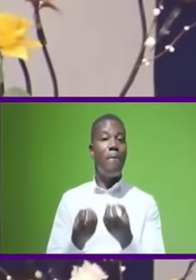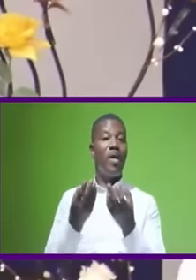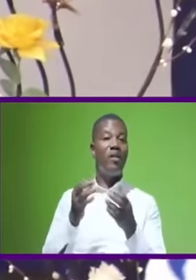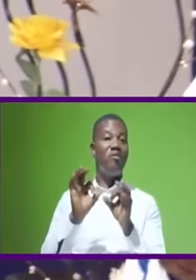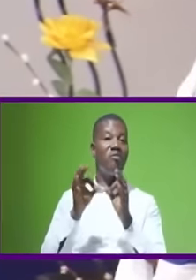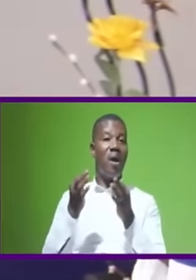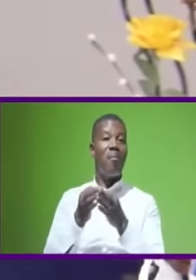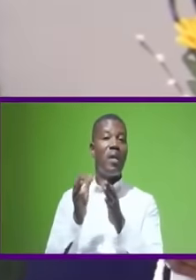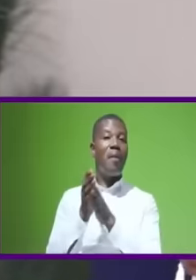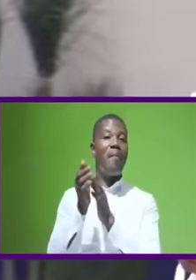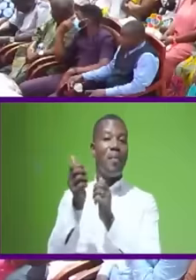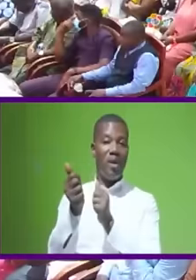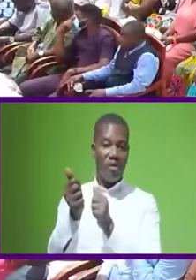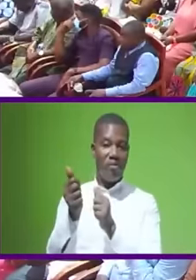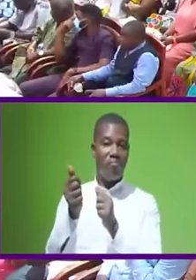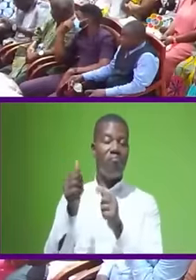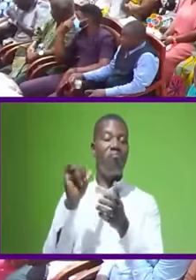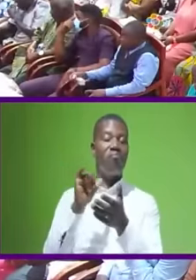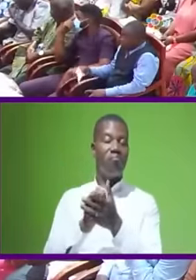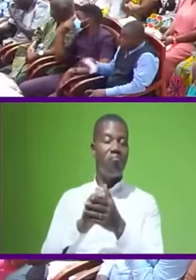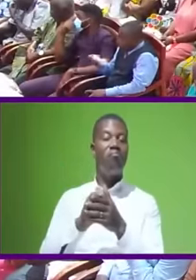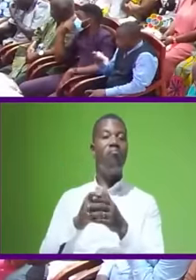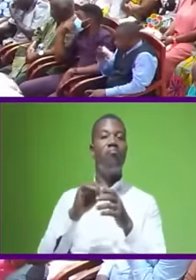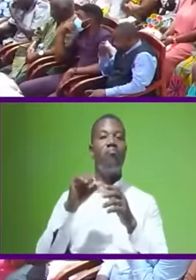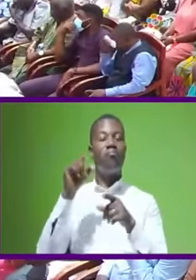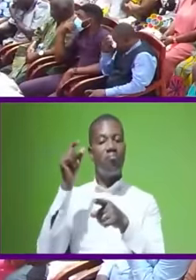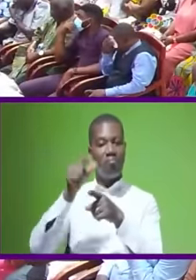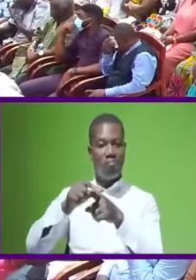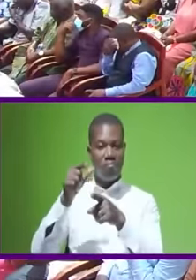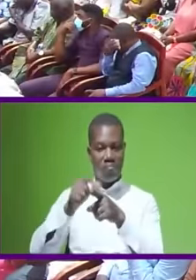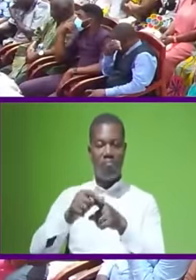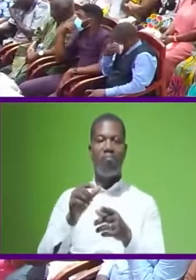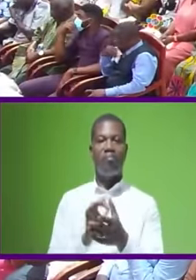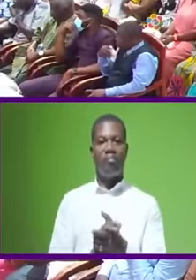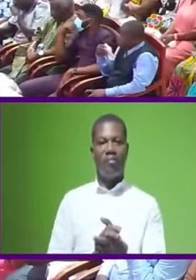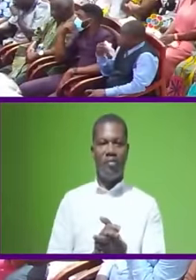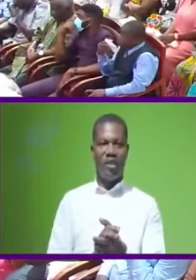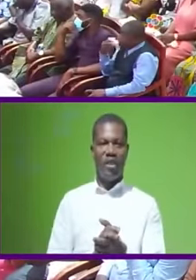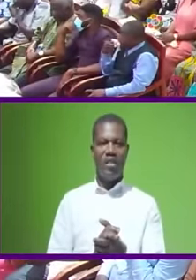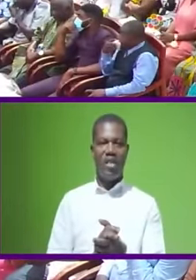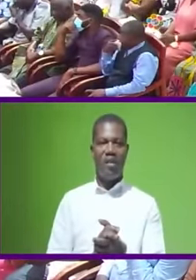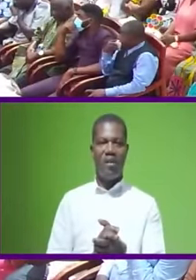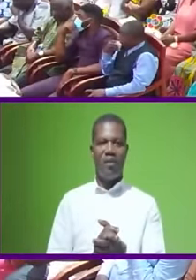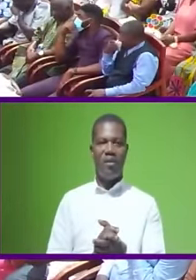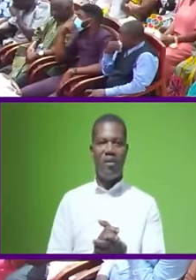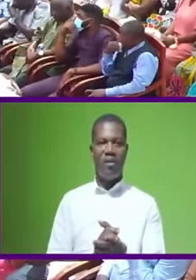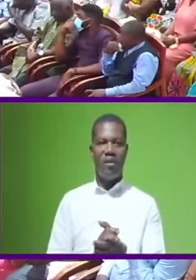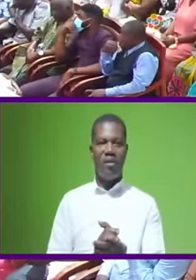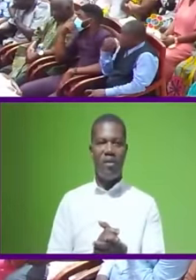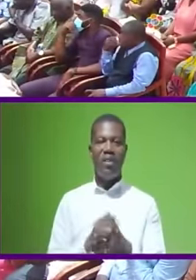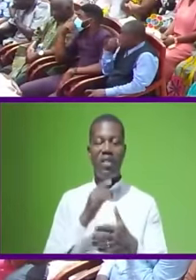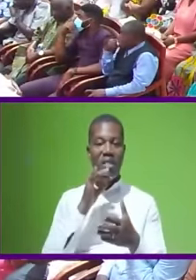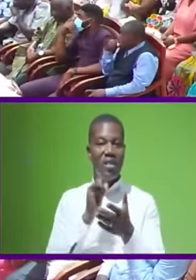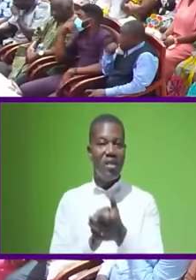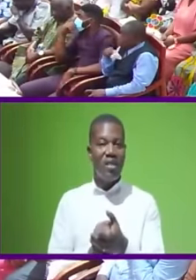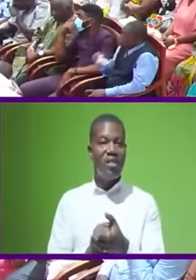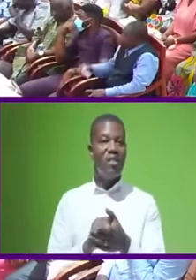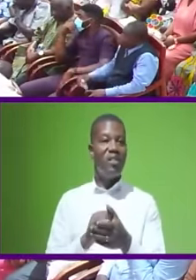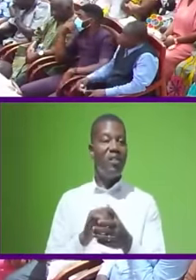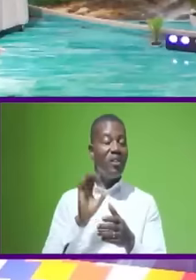Today, this words that I said is the belief of many families.